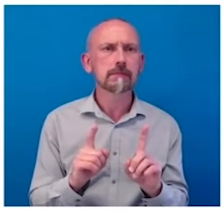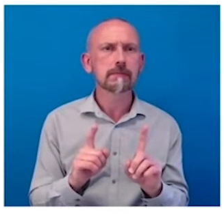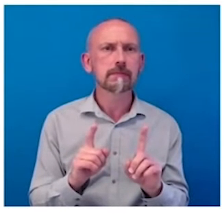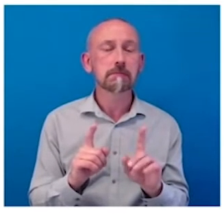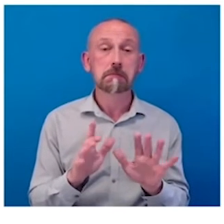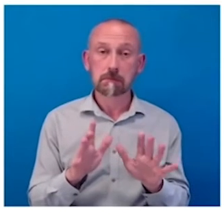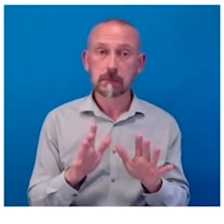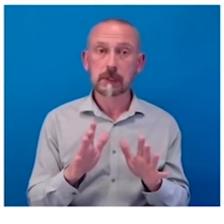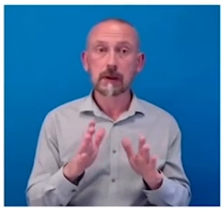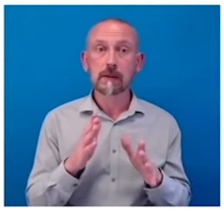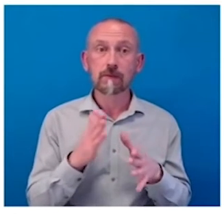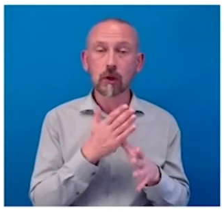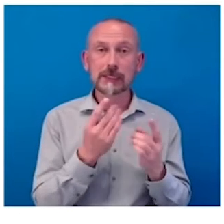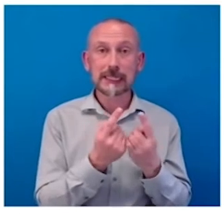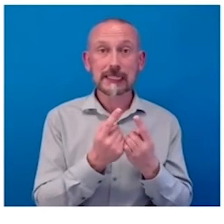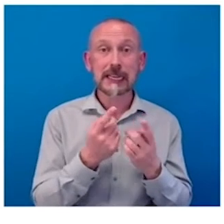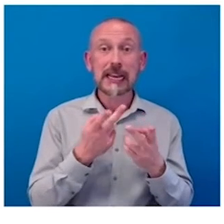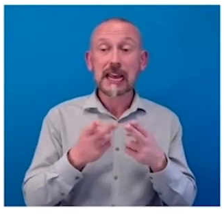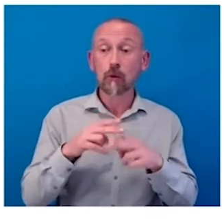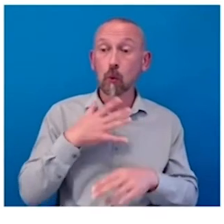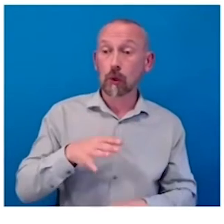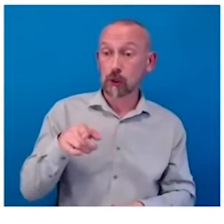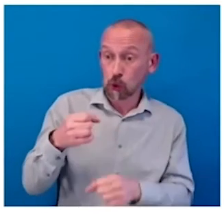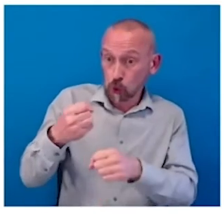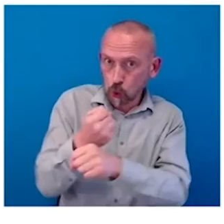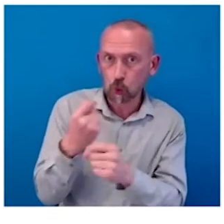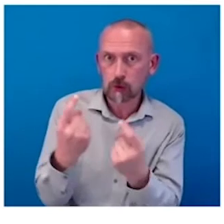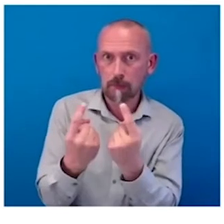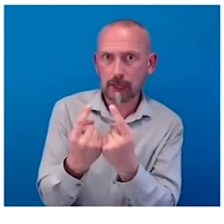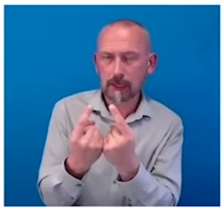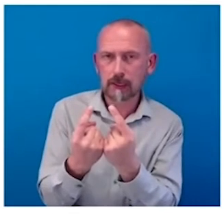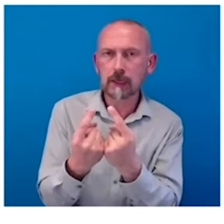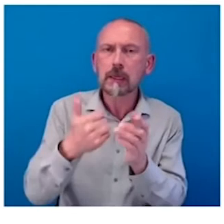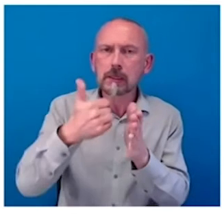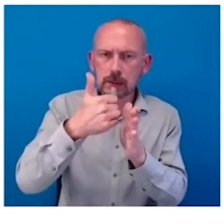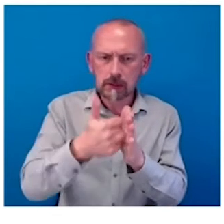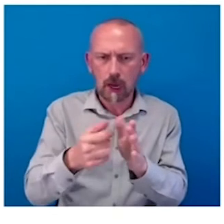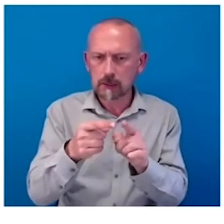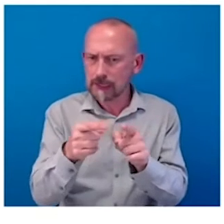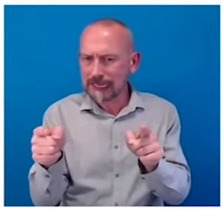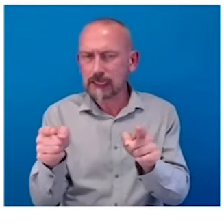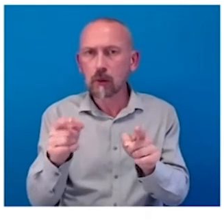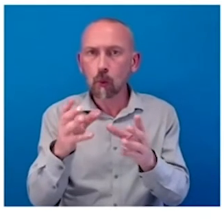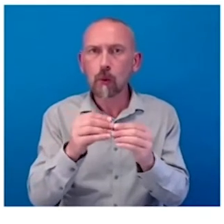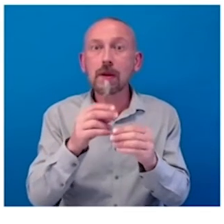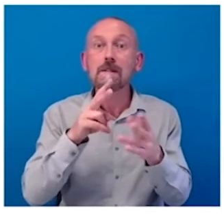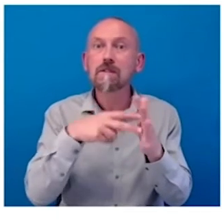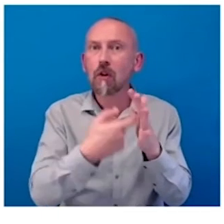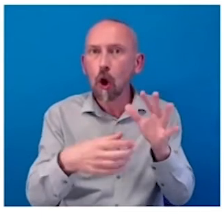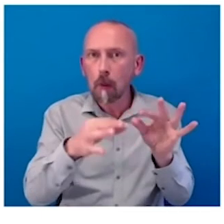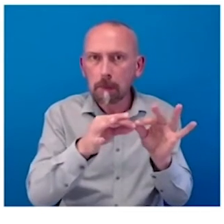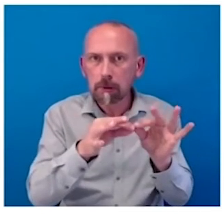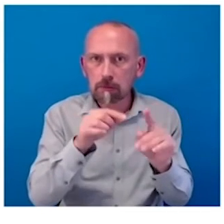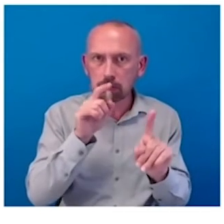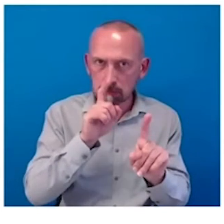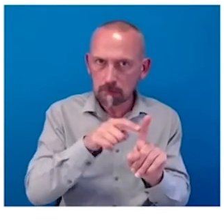rule, start with a verb if you're asking people to do something and you're linking to information. And if you're linking to information, link directly over the